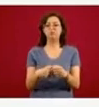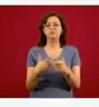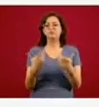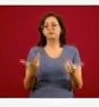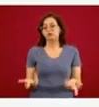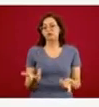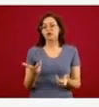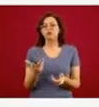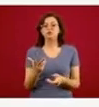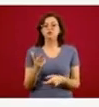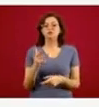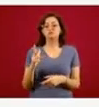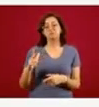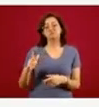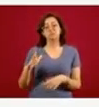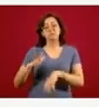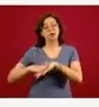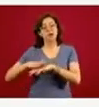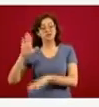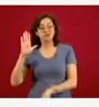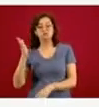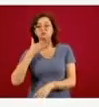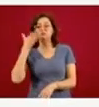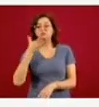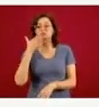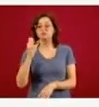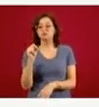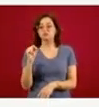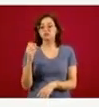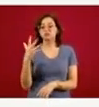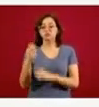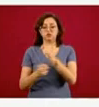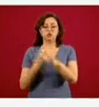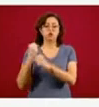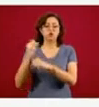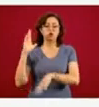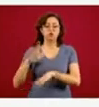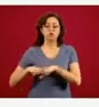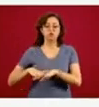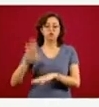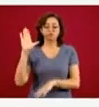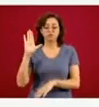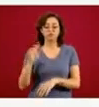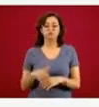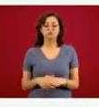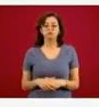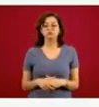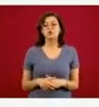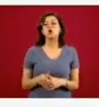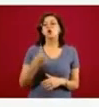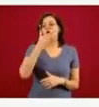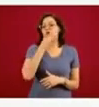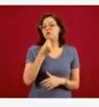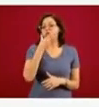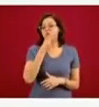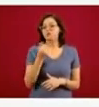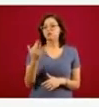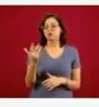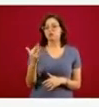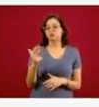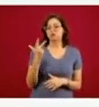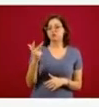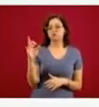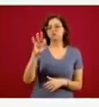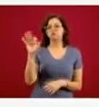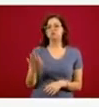while talking about the age distribution, we haven't seen any important variation either. We have an